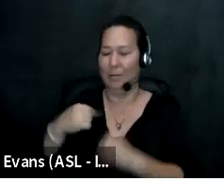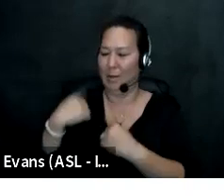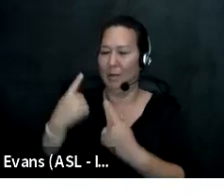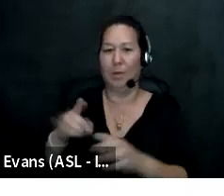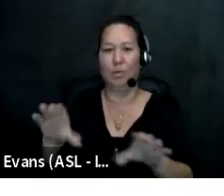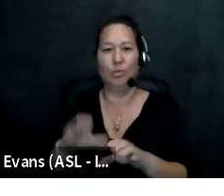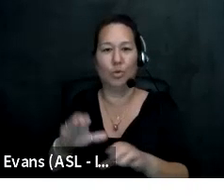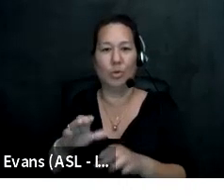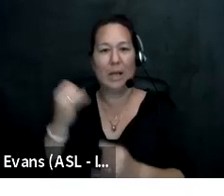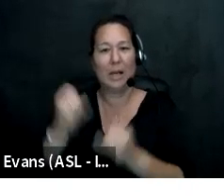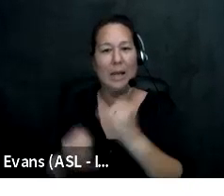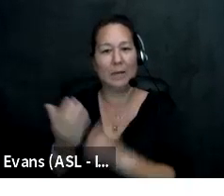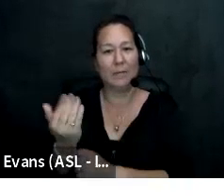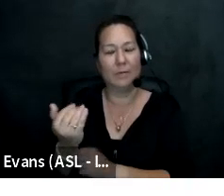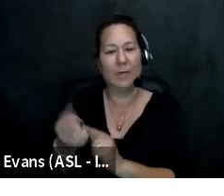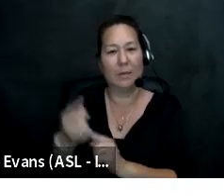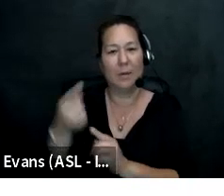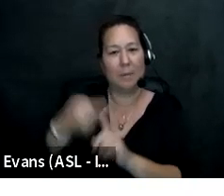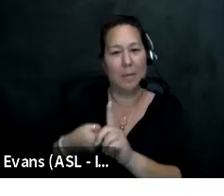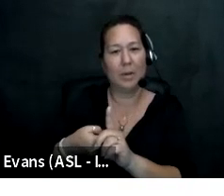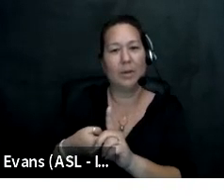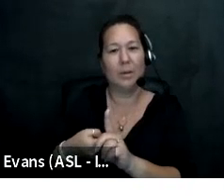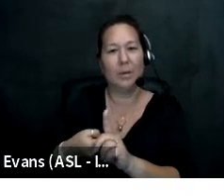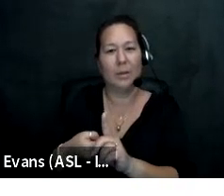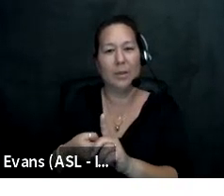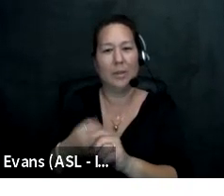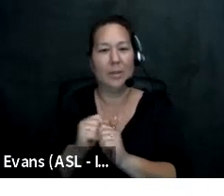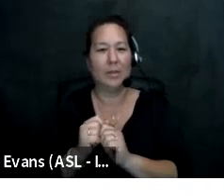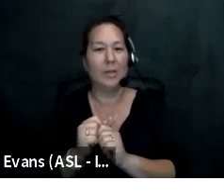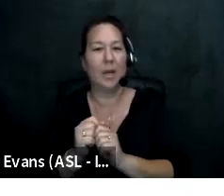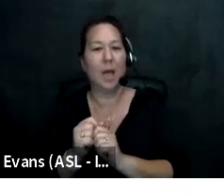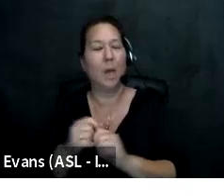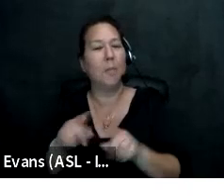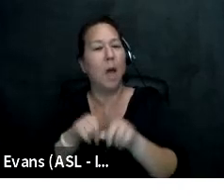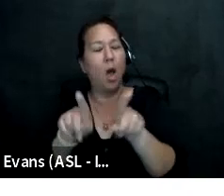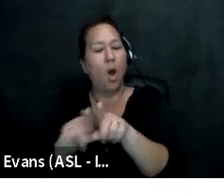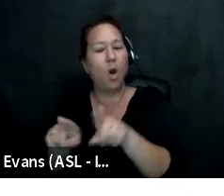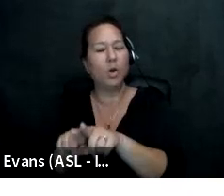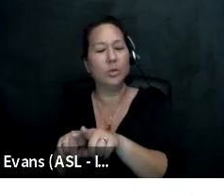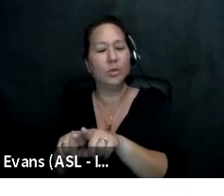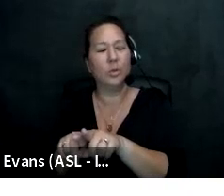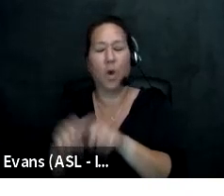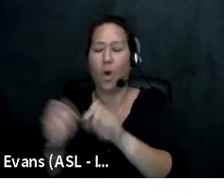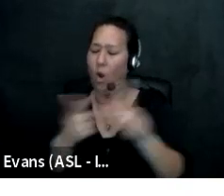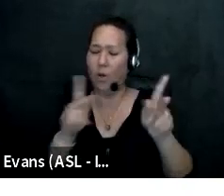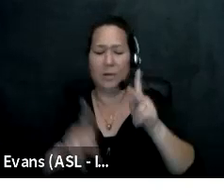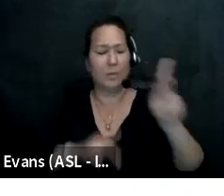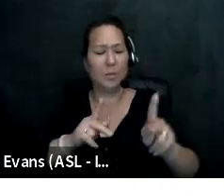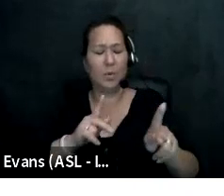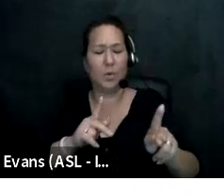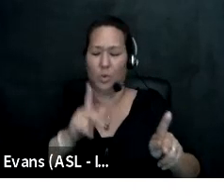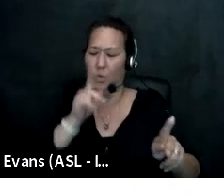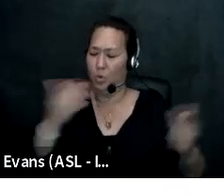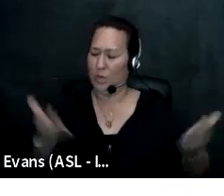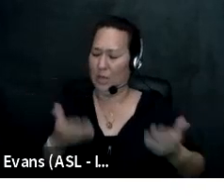months, beginning with, of course, our essential workforce, but also all of the people in our community that have